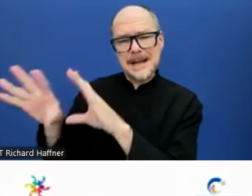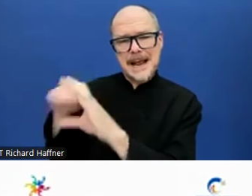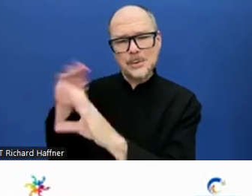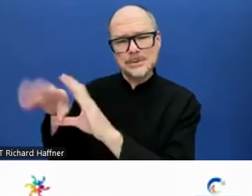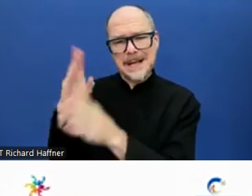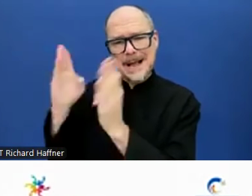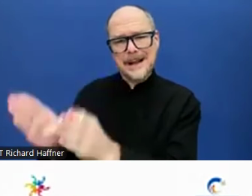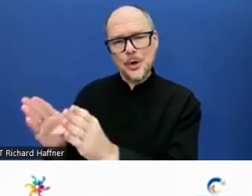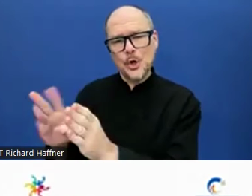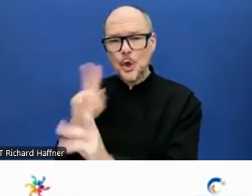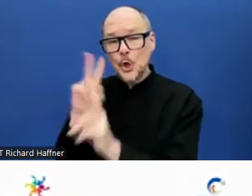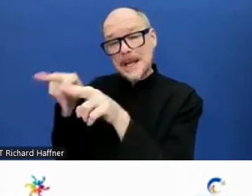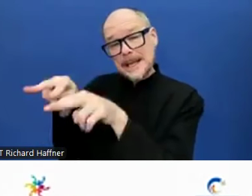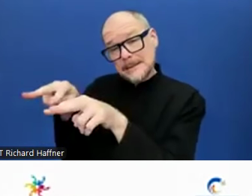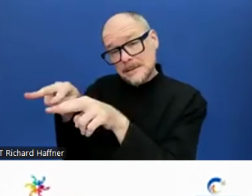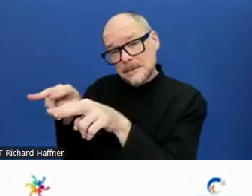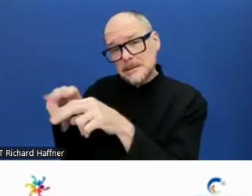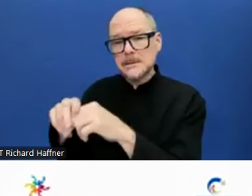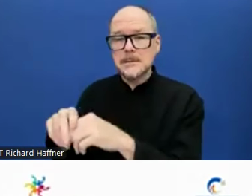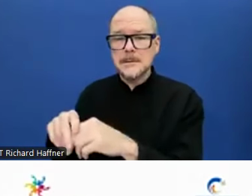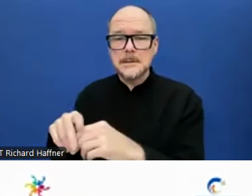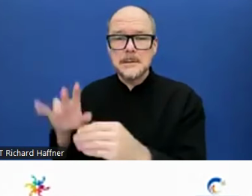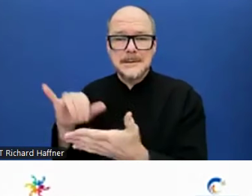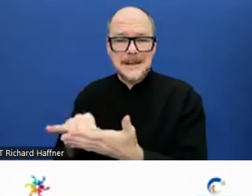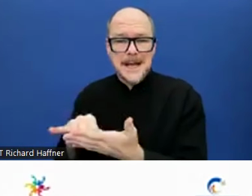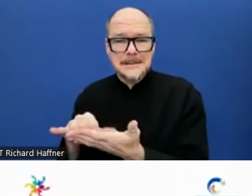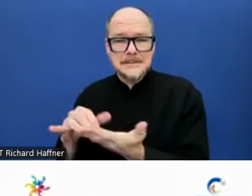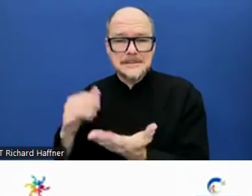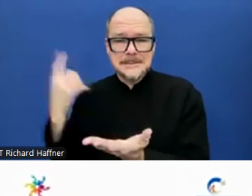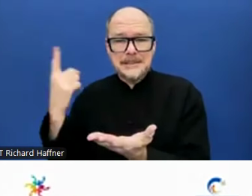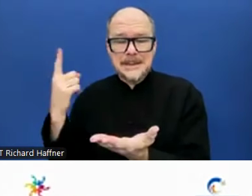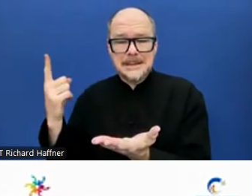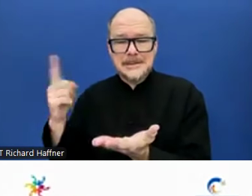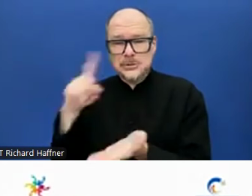in. So I maybe that's something to look at